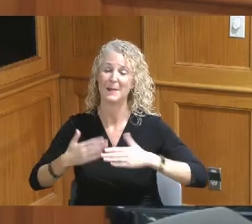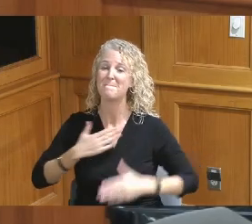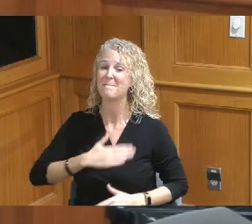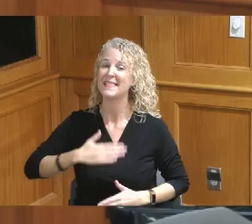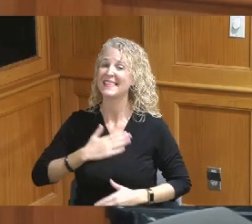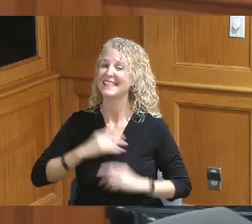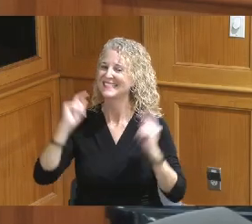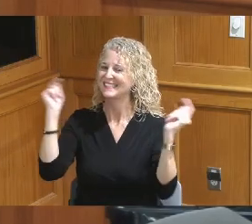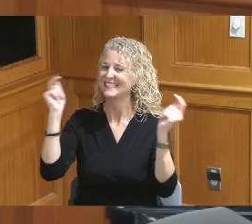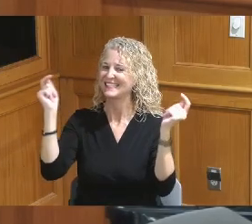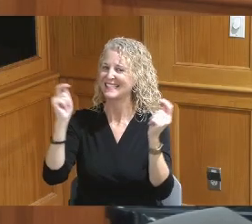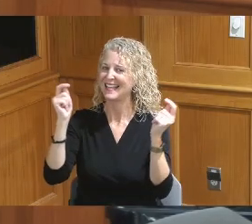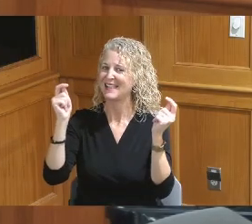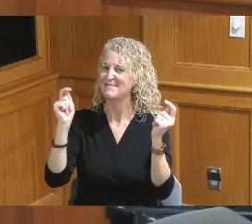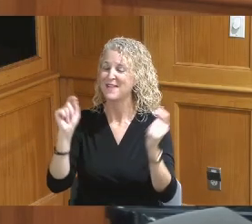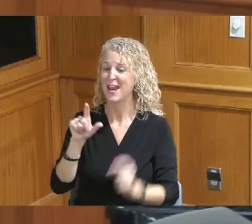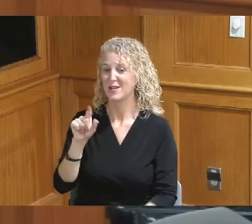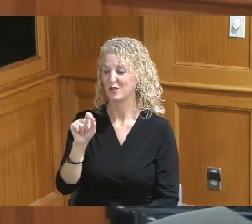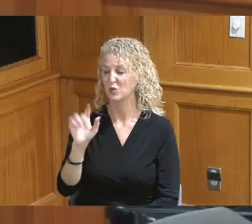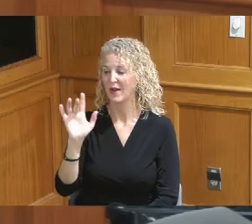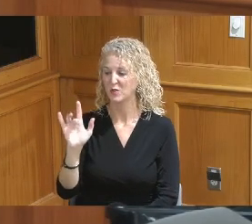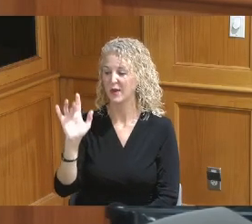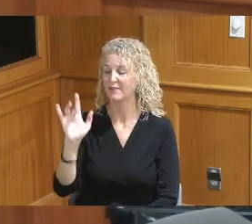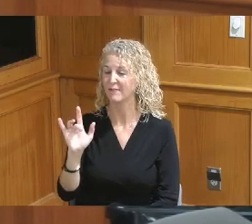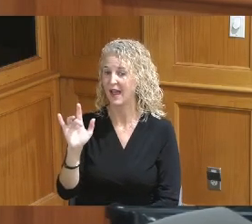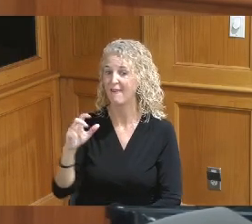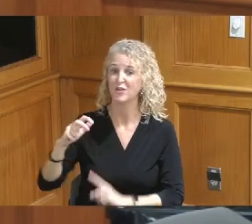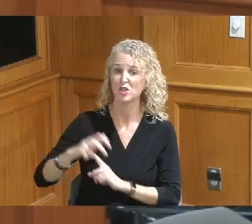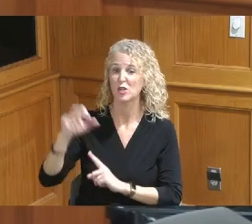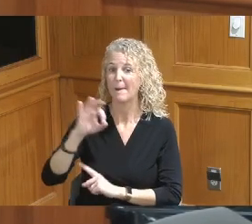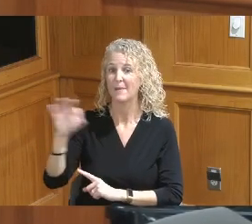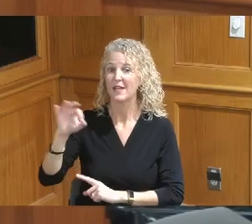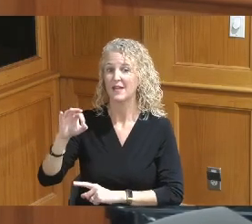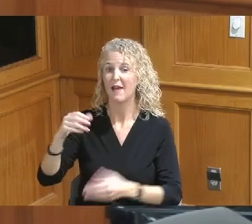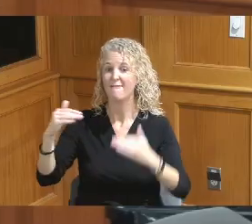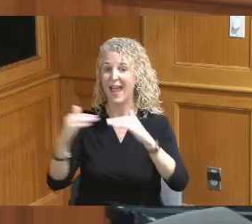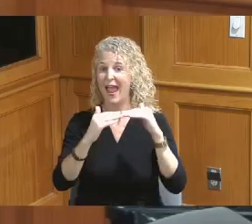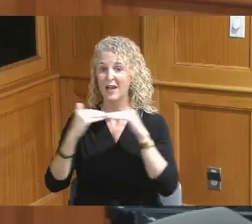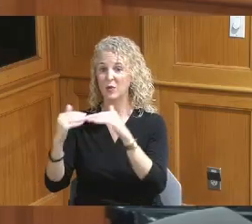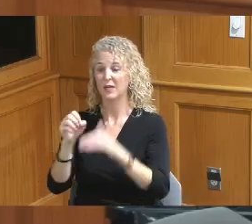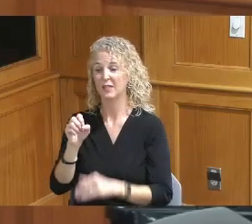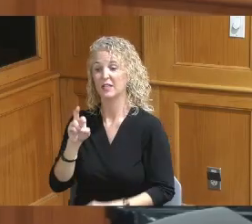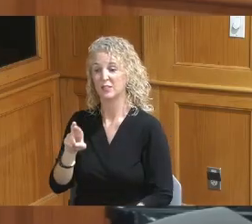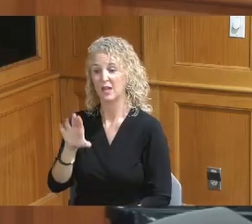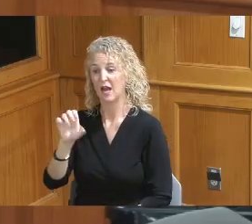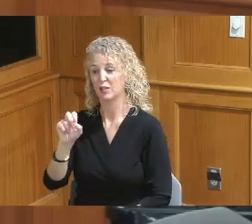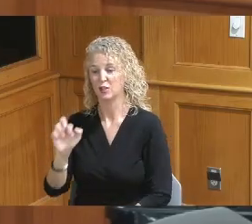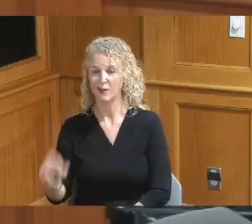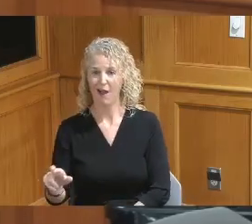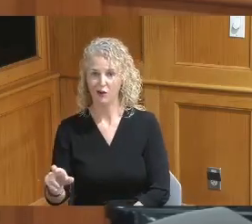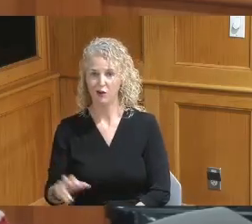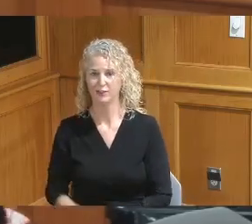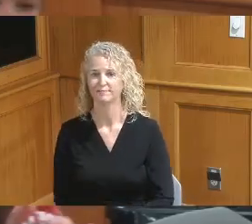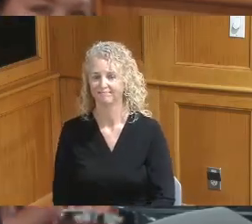Please join me in celebrating our 2025 Champion of Equity, Dr. Connor.